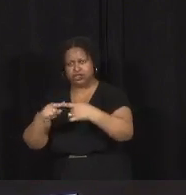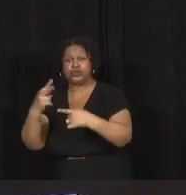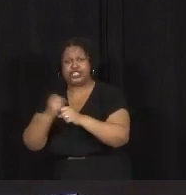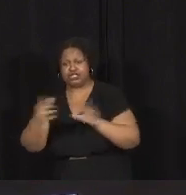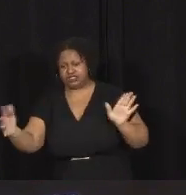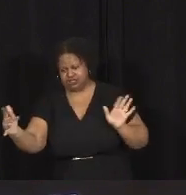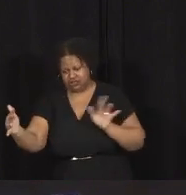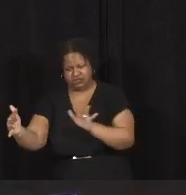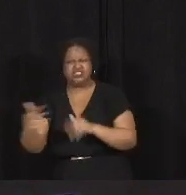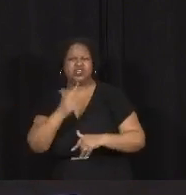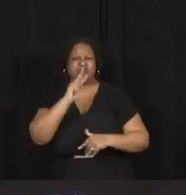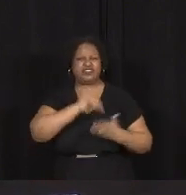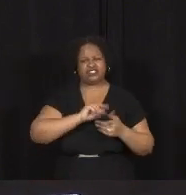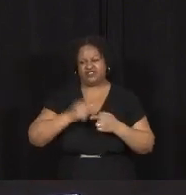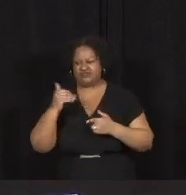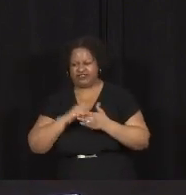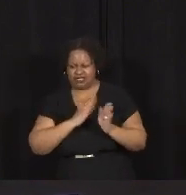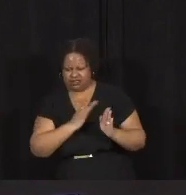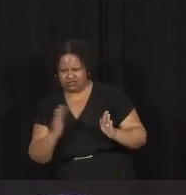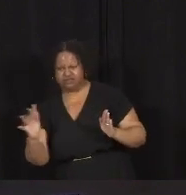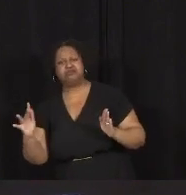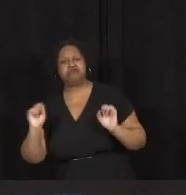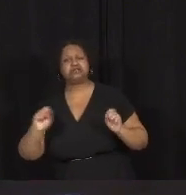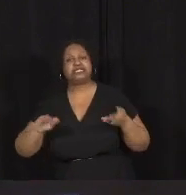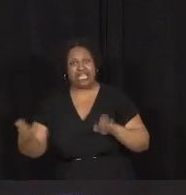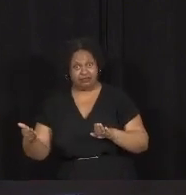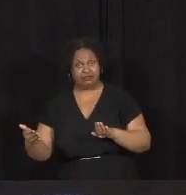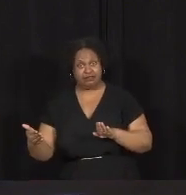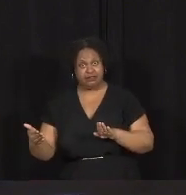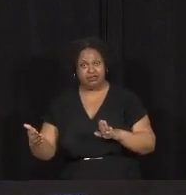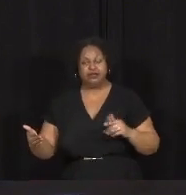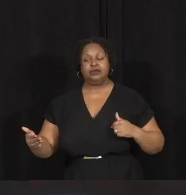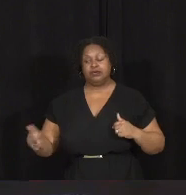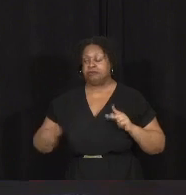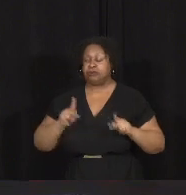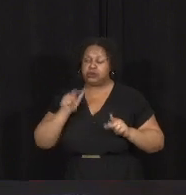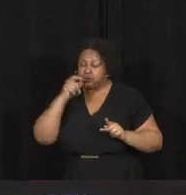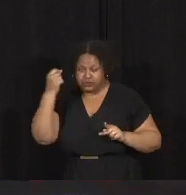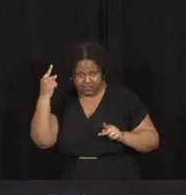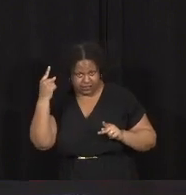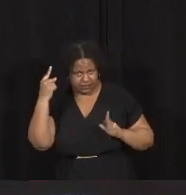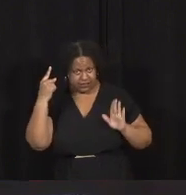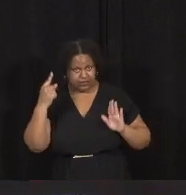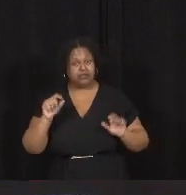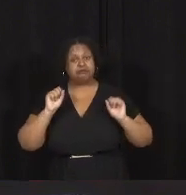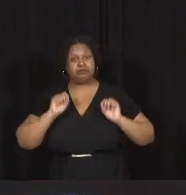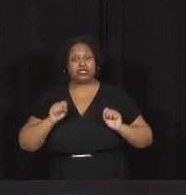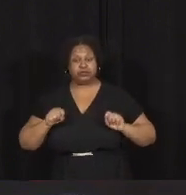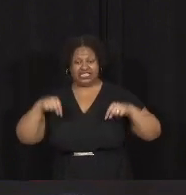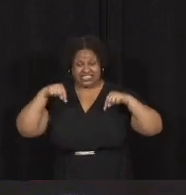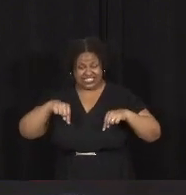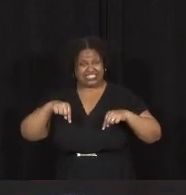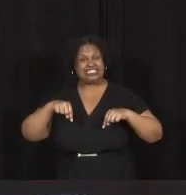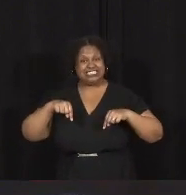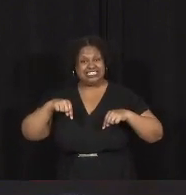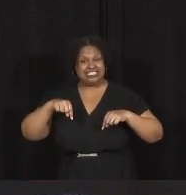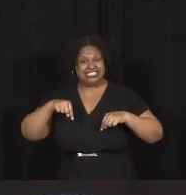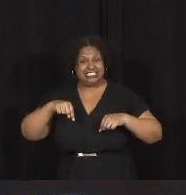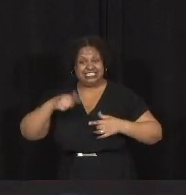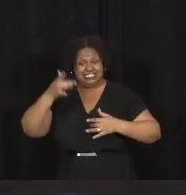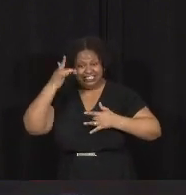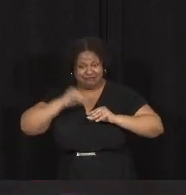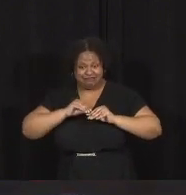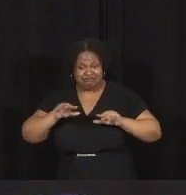an epidemic like this, you can have a second or even sometimes a small third